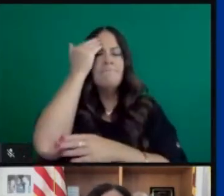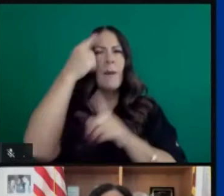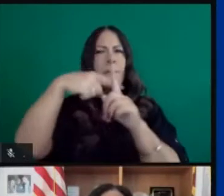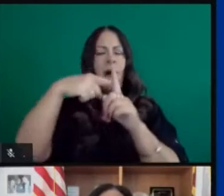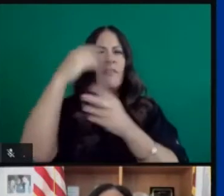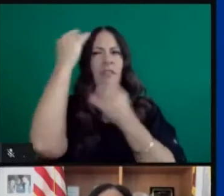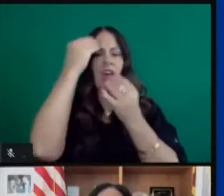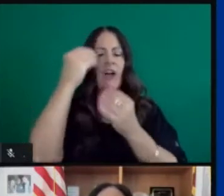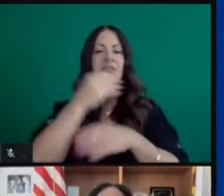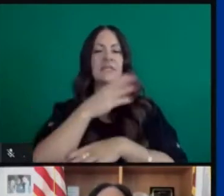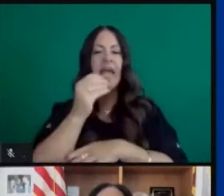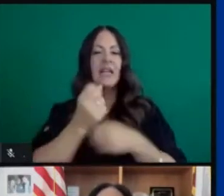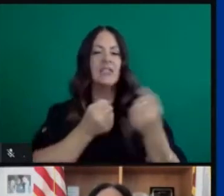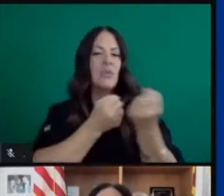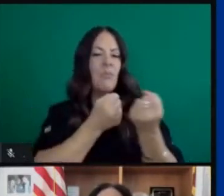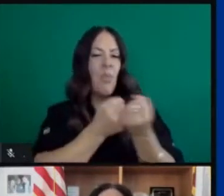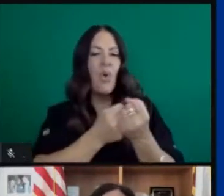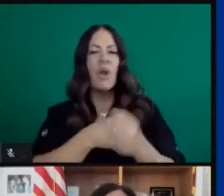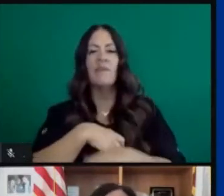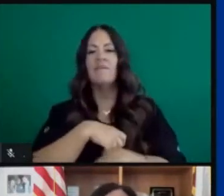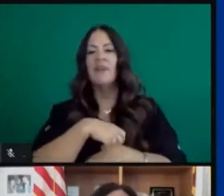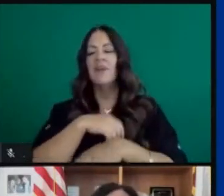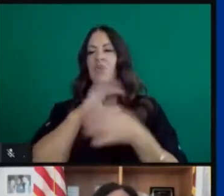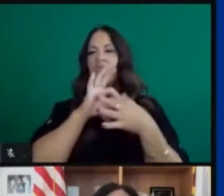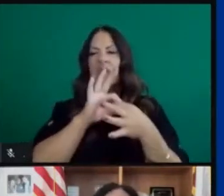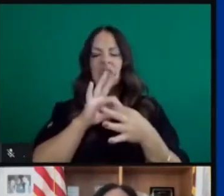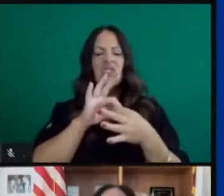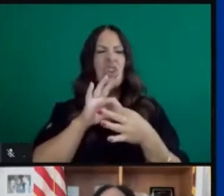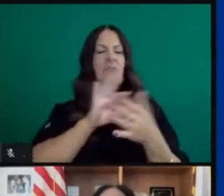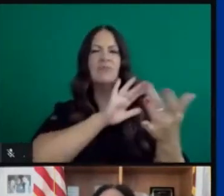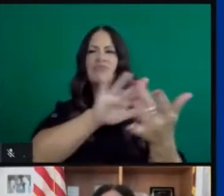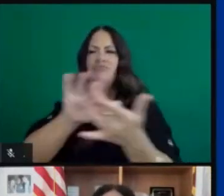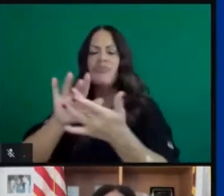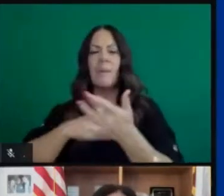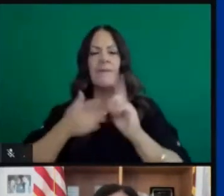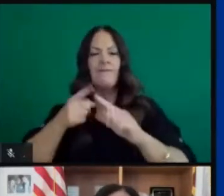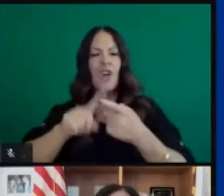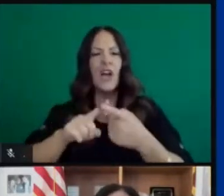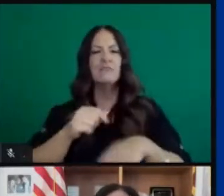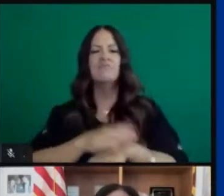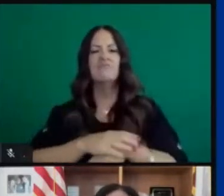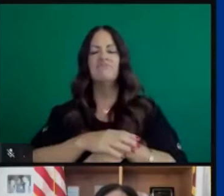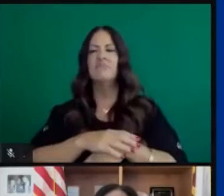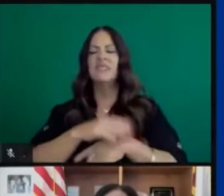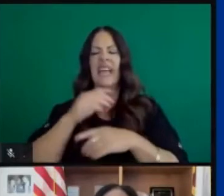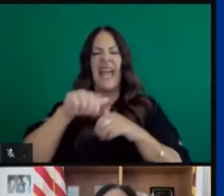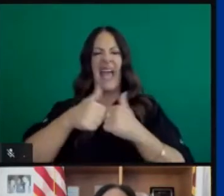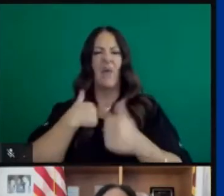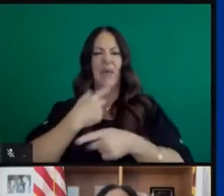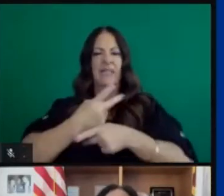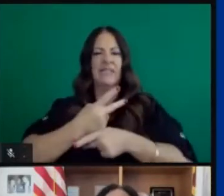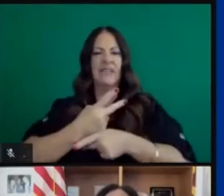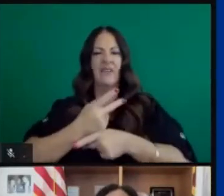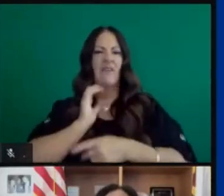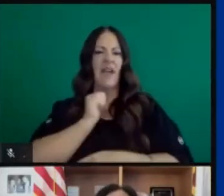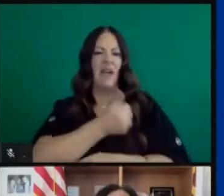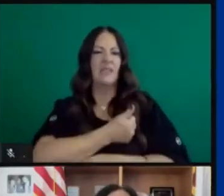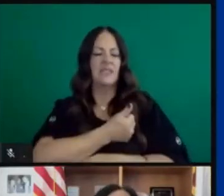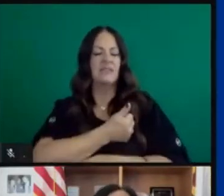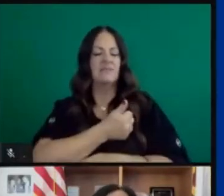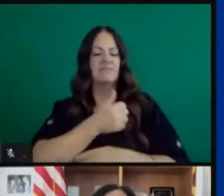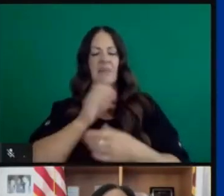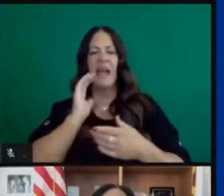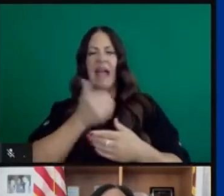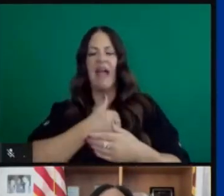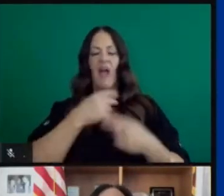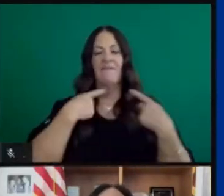supportive relationships are all evidence-based approaches for regulating those stress hormones, right? And helping to improve both